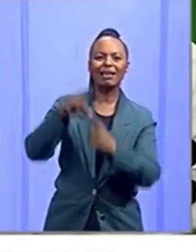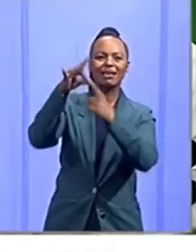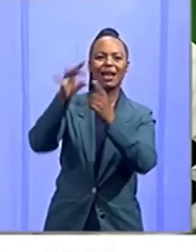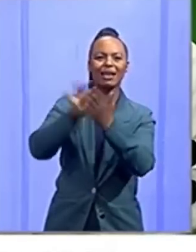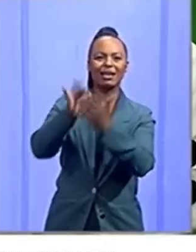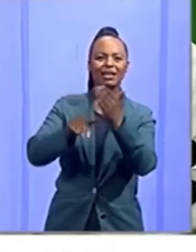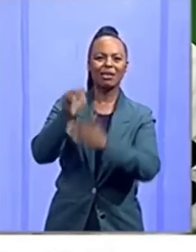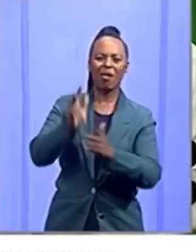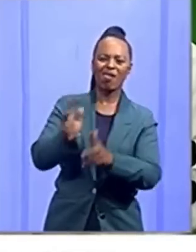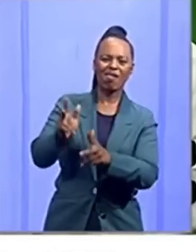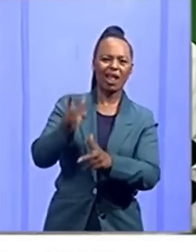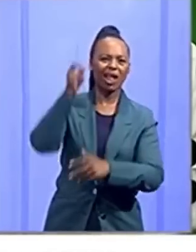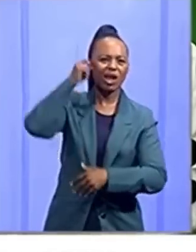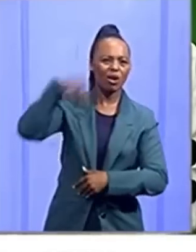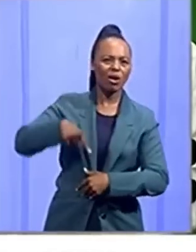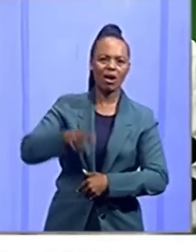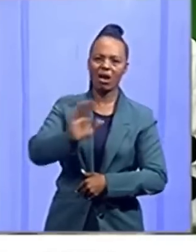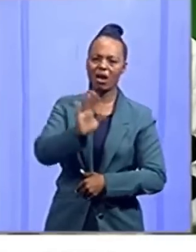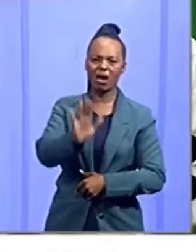win leadership?